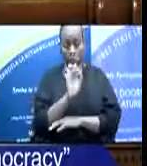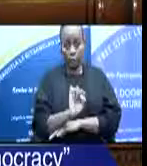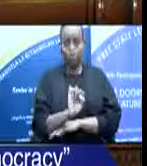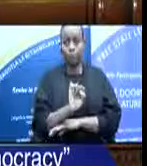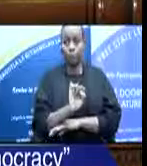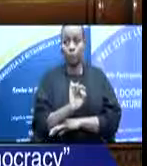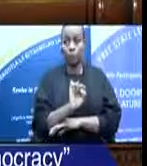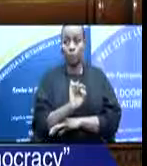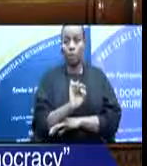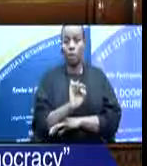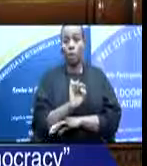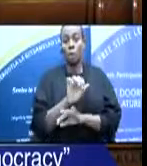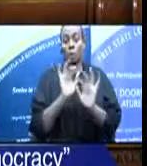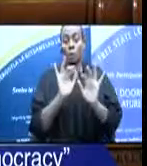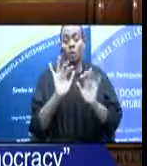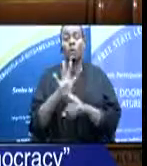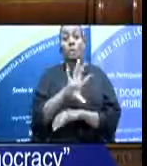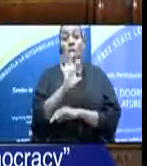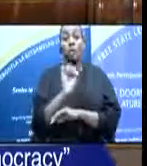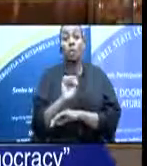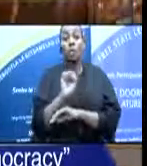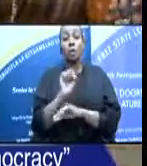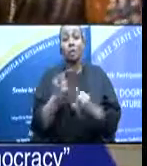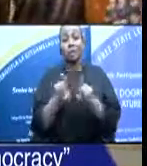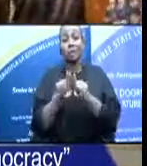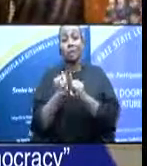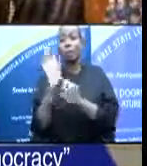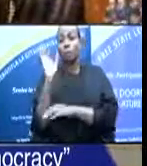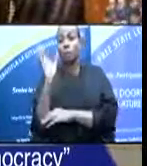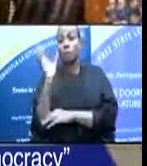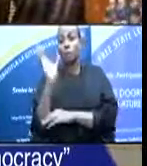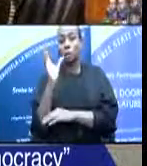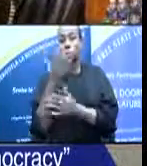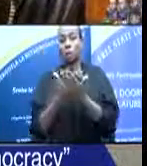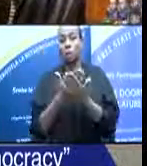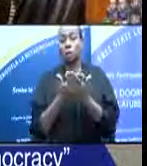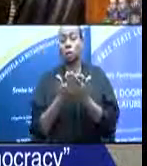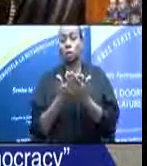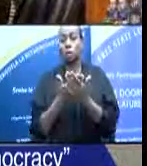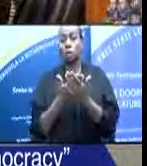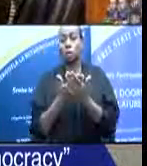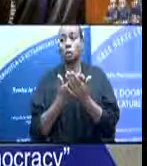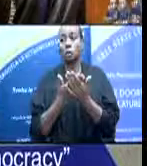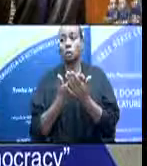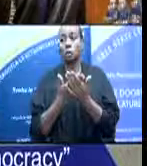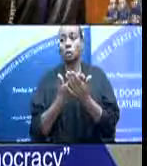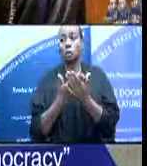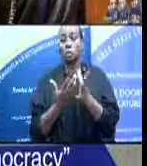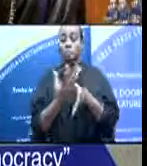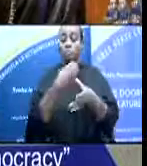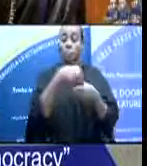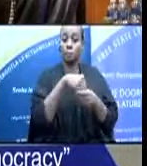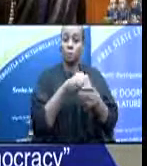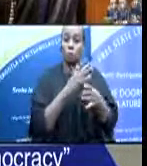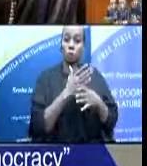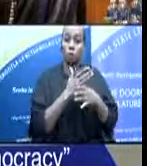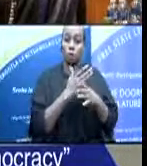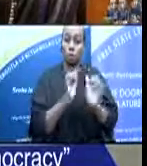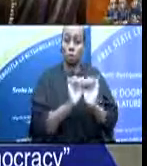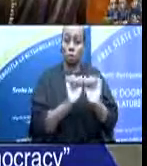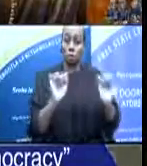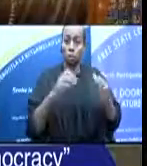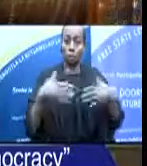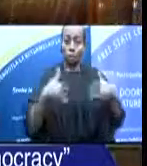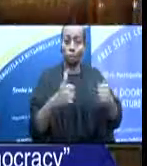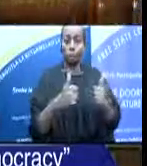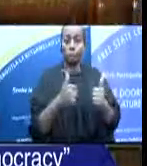This will make the people of South Africa and the Free State to be part of the work towards the attainment of ideal health care